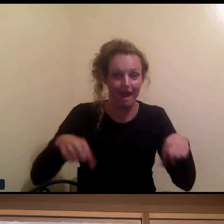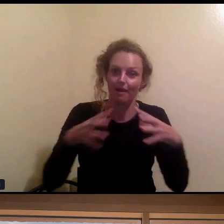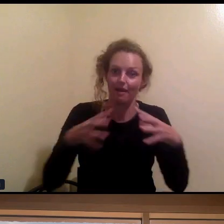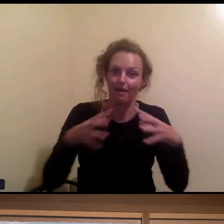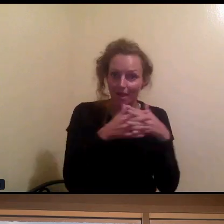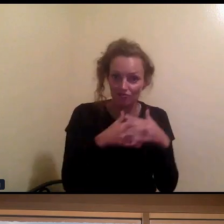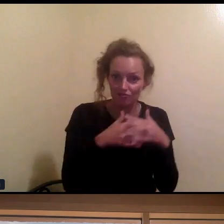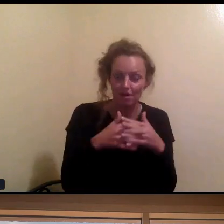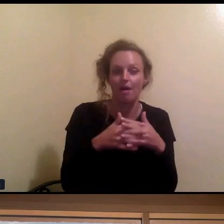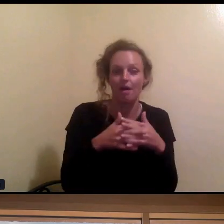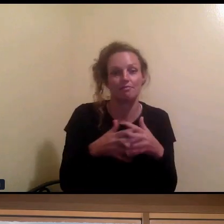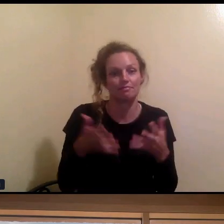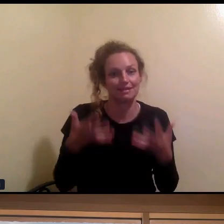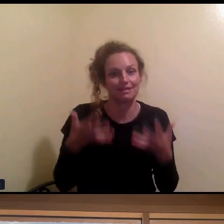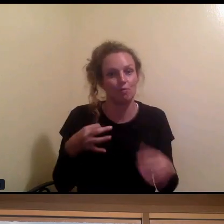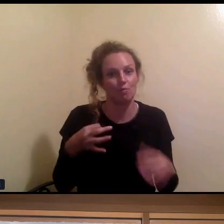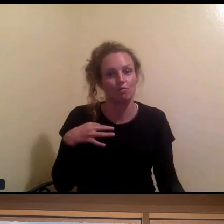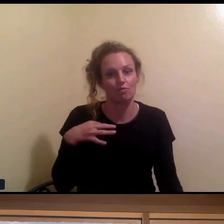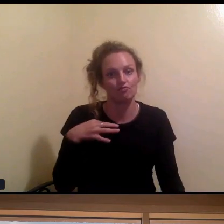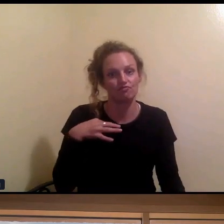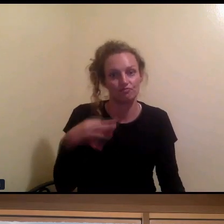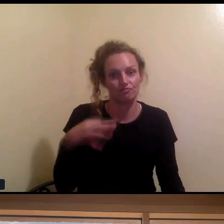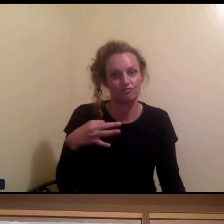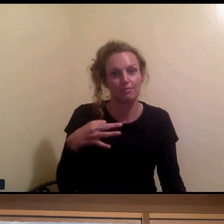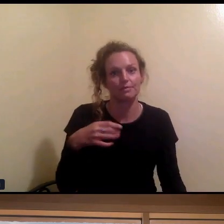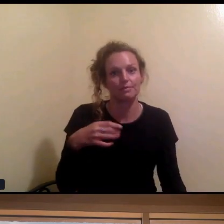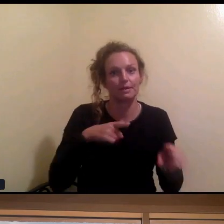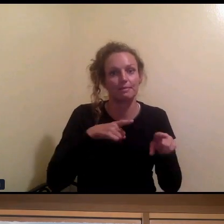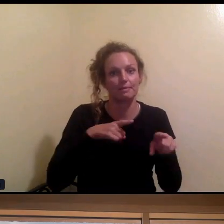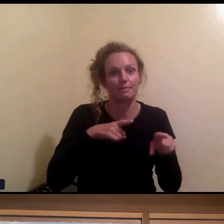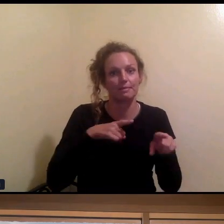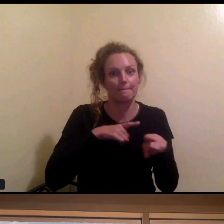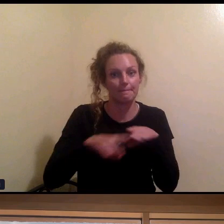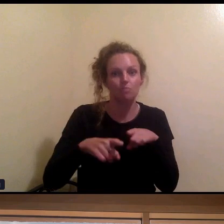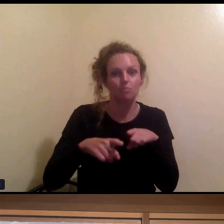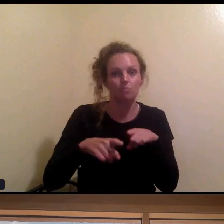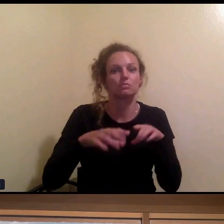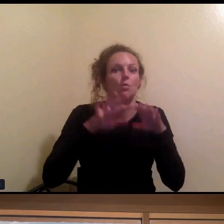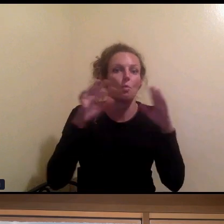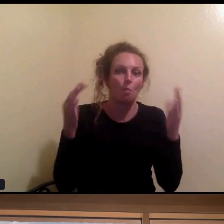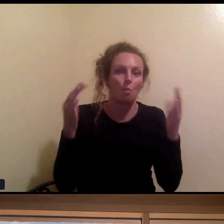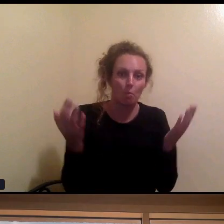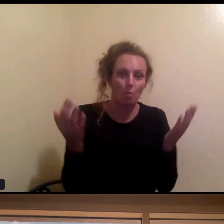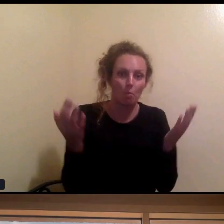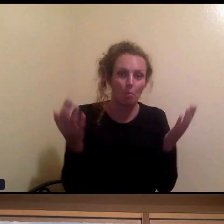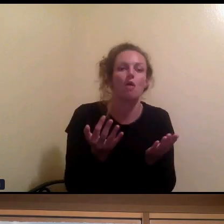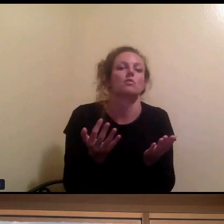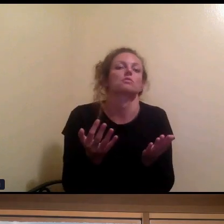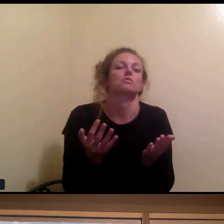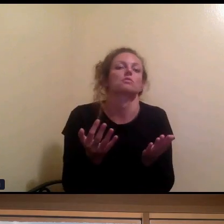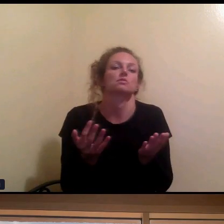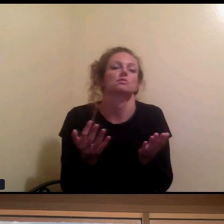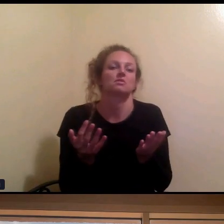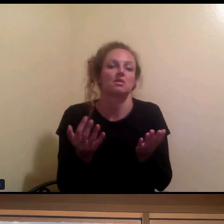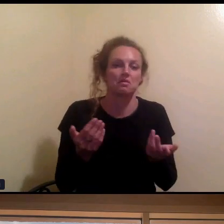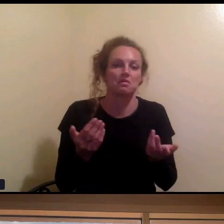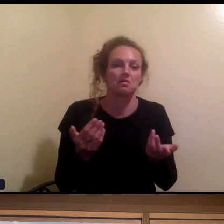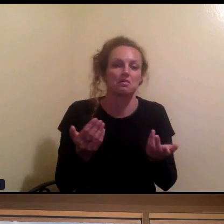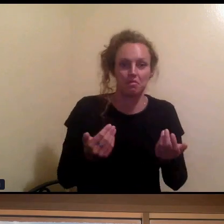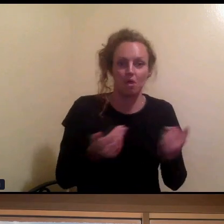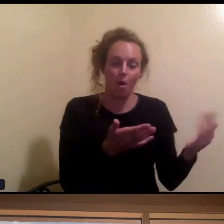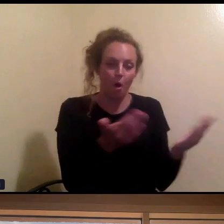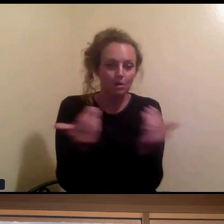representing, I would say, the majority of the world's largest hospitality brands, travel destinations I also work with as well. And we consult on how to tell